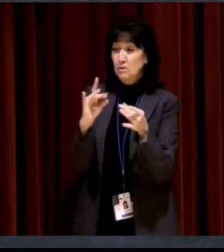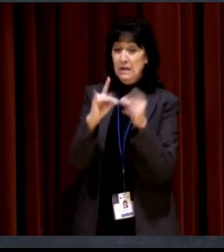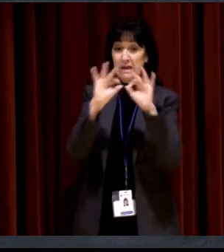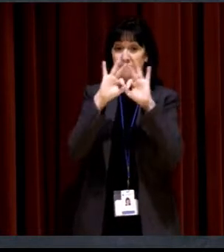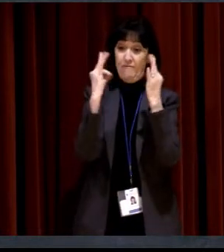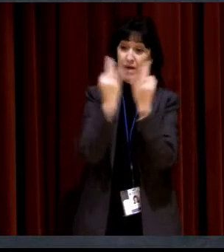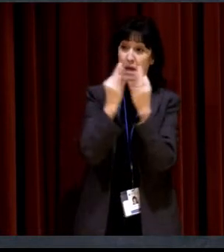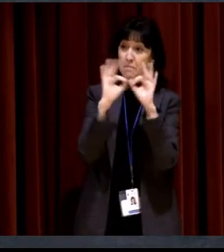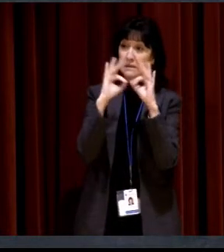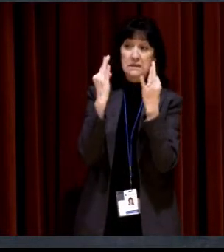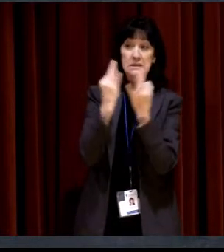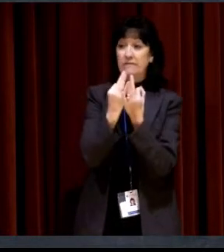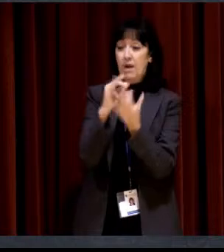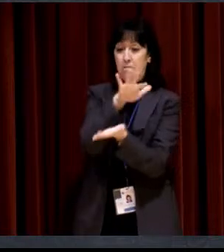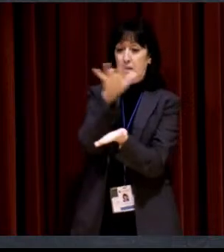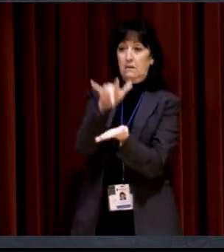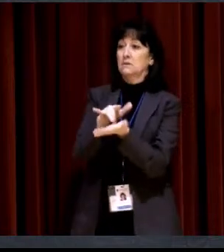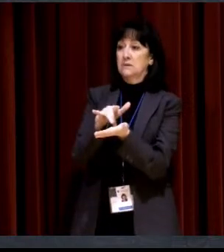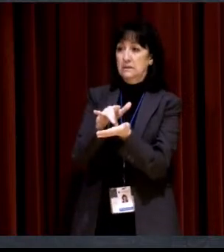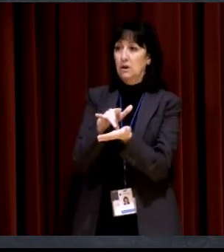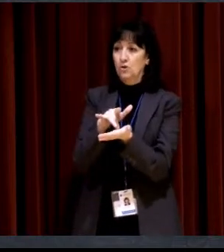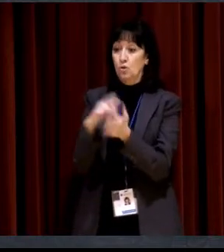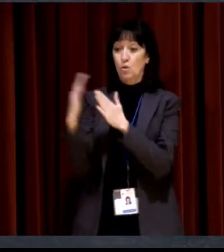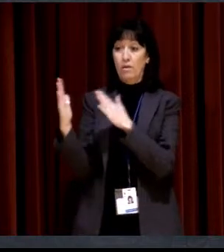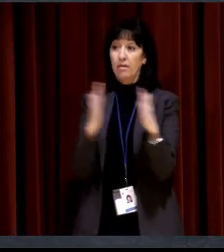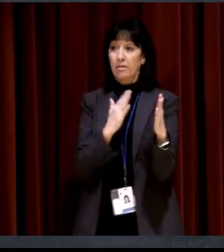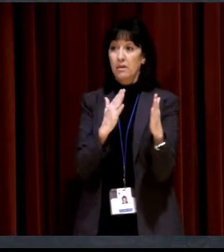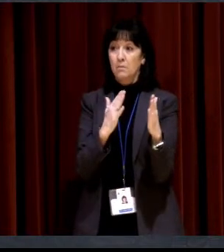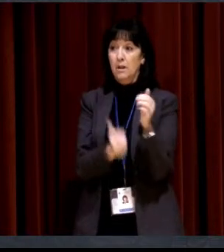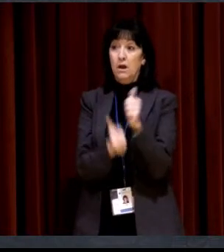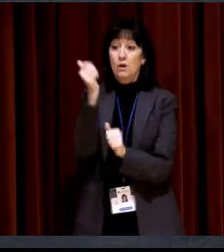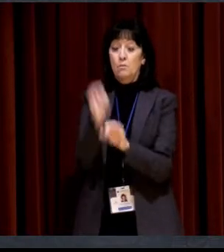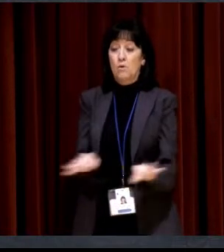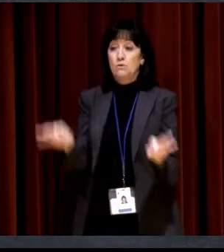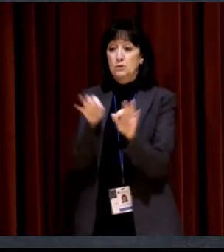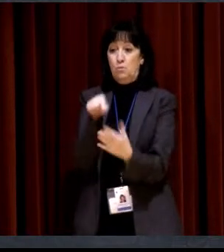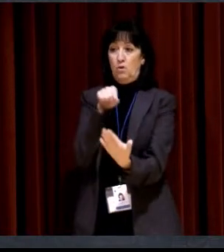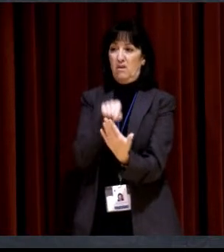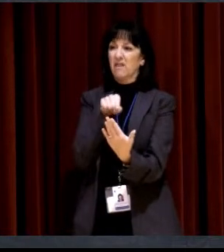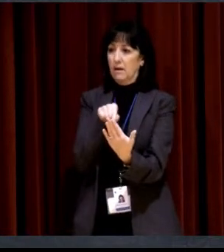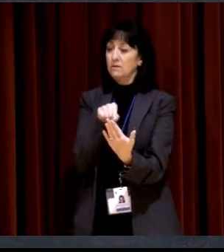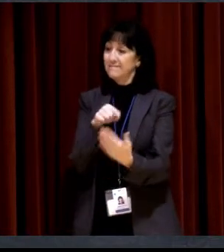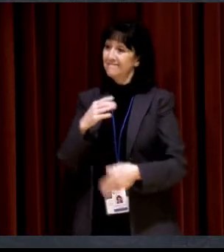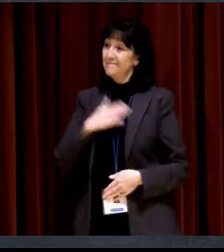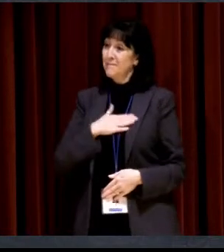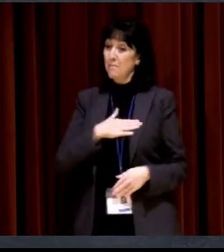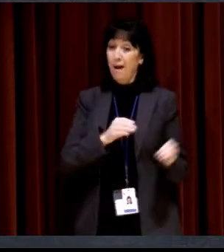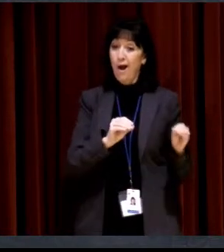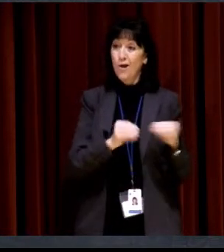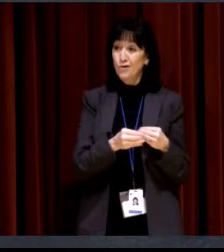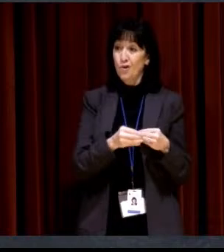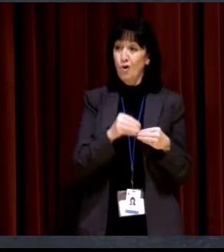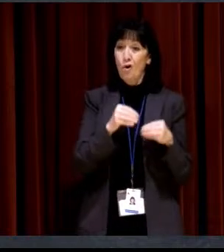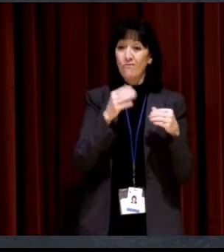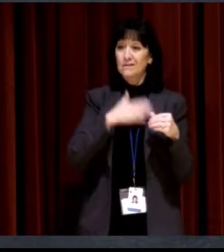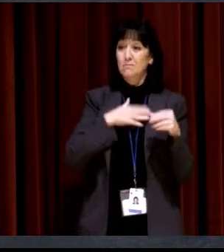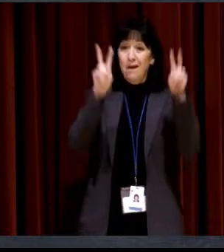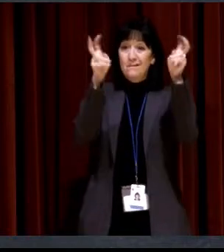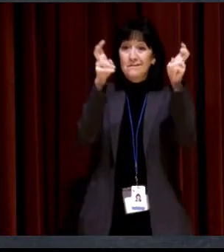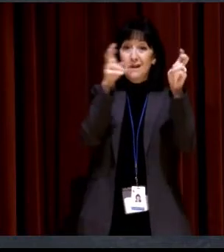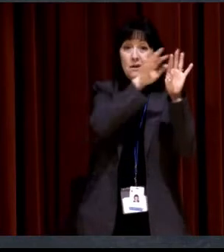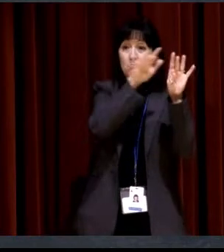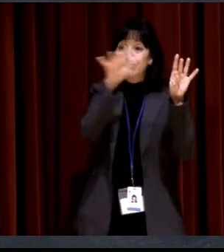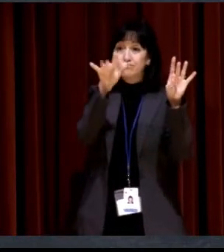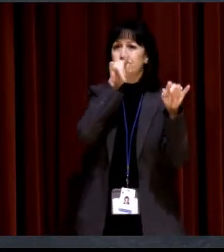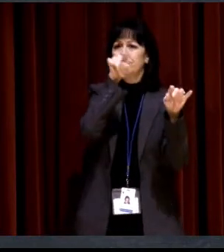and I think we have to be creative. My office/title has the word innovation in it, and I think we've got to do some innovative things.